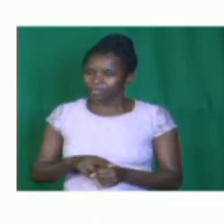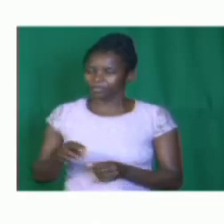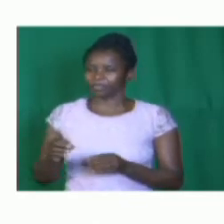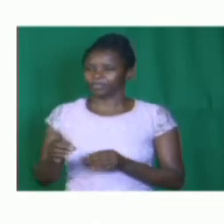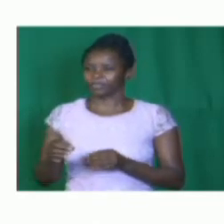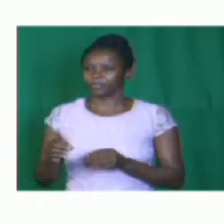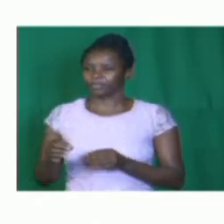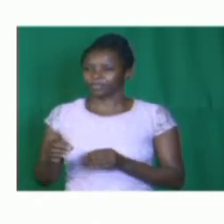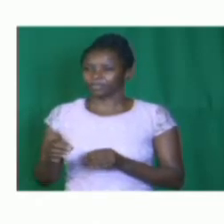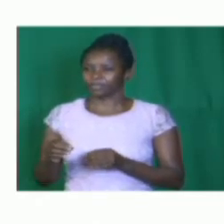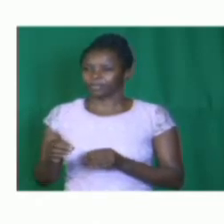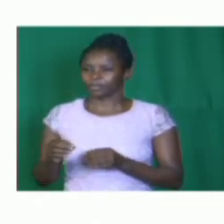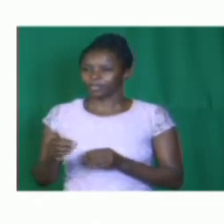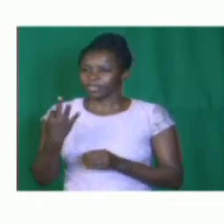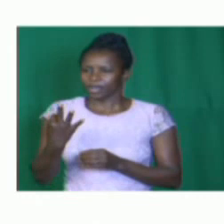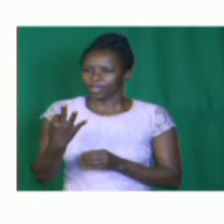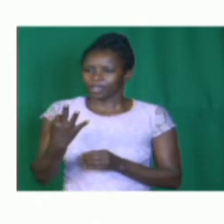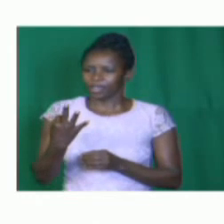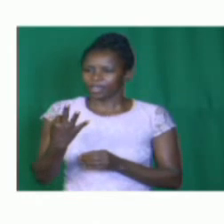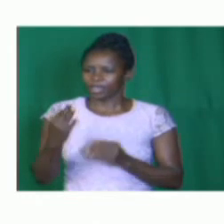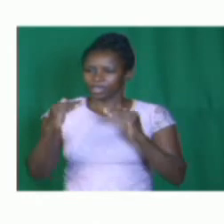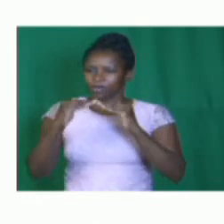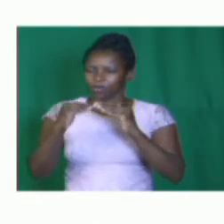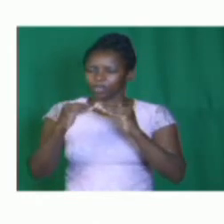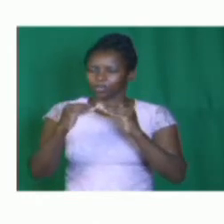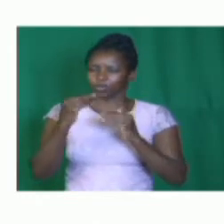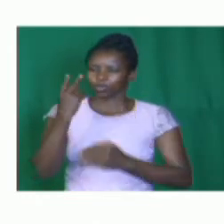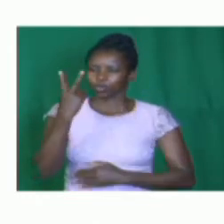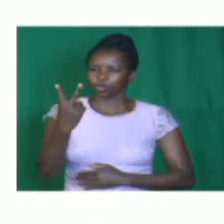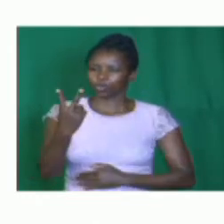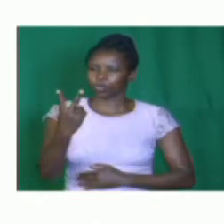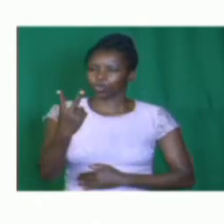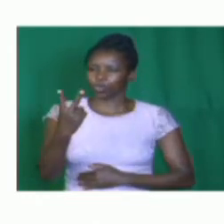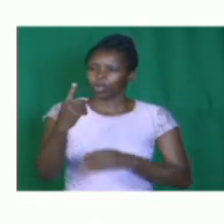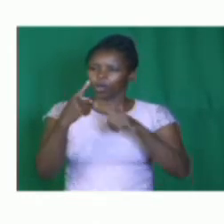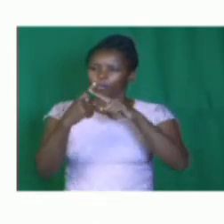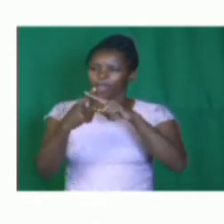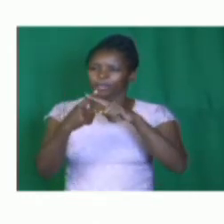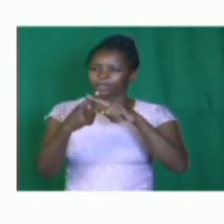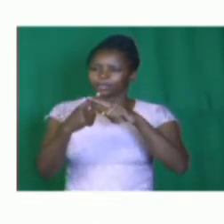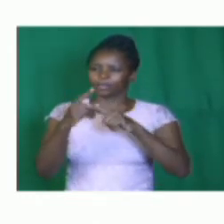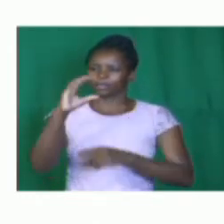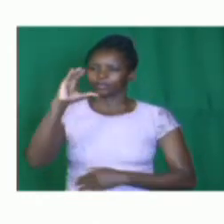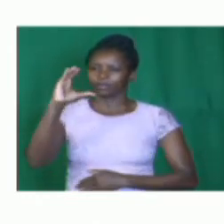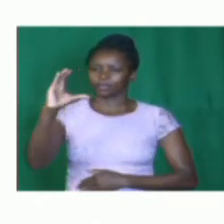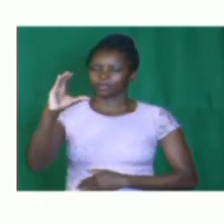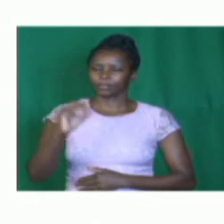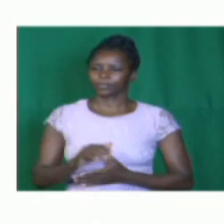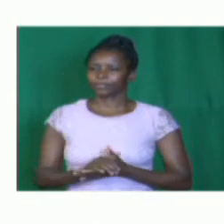when we work this out, 3 is equal to 2 plus c.